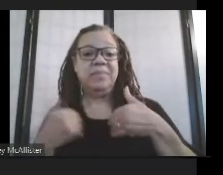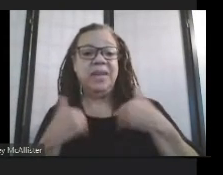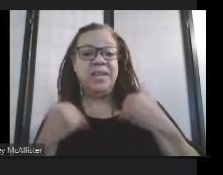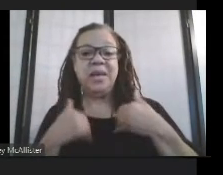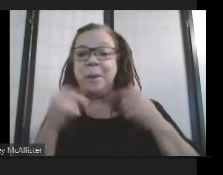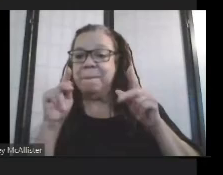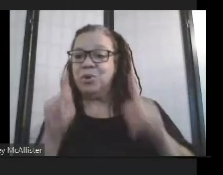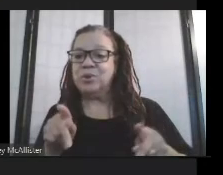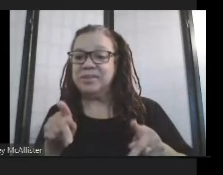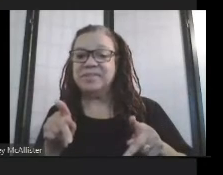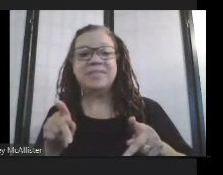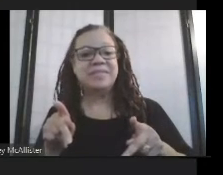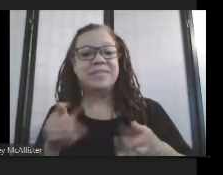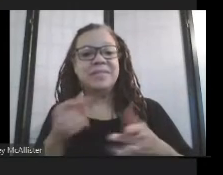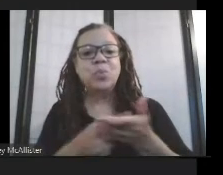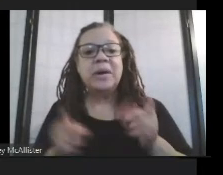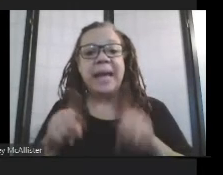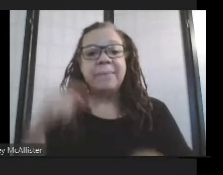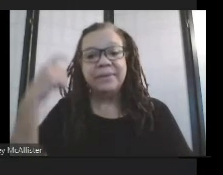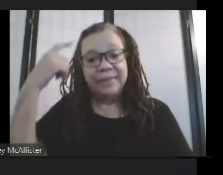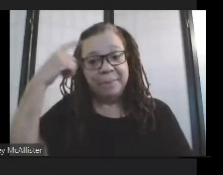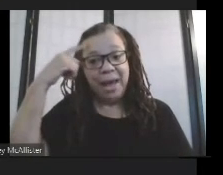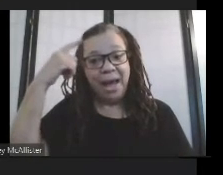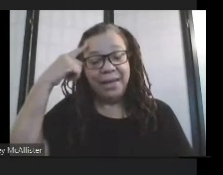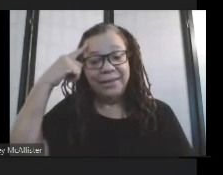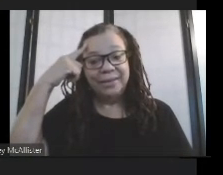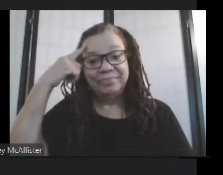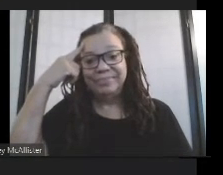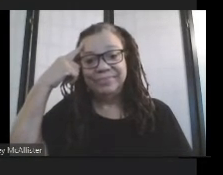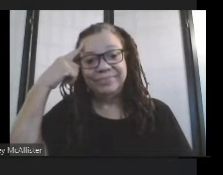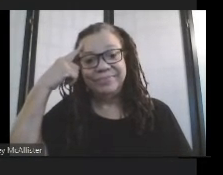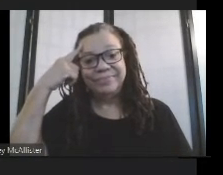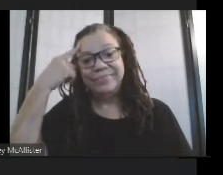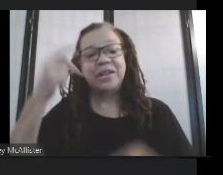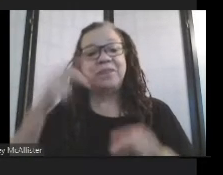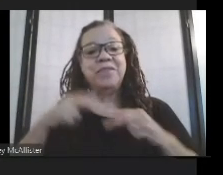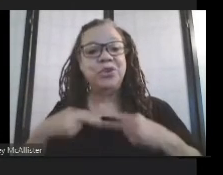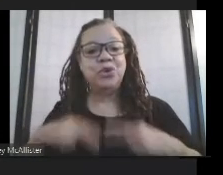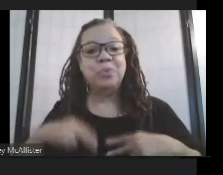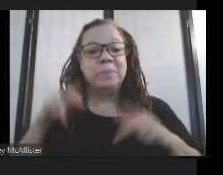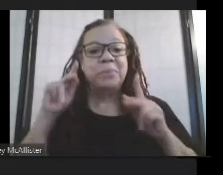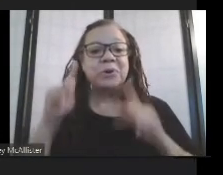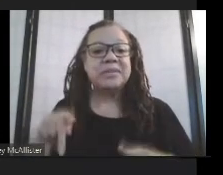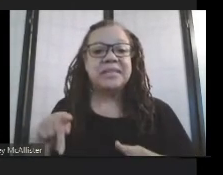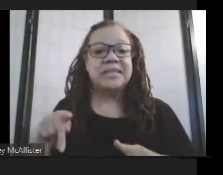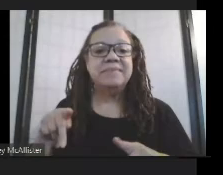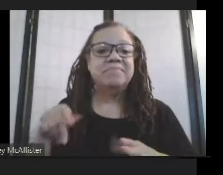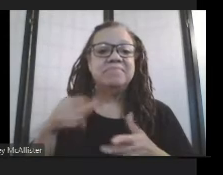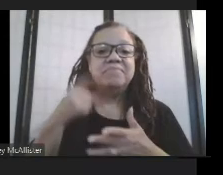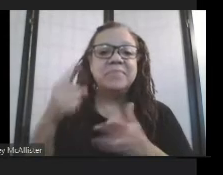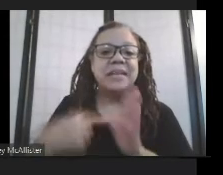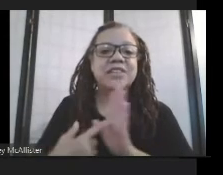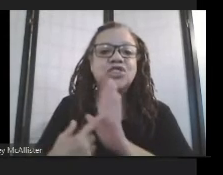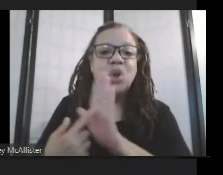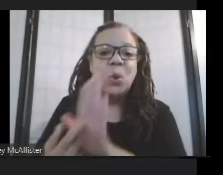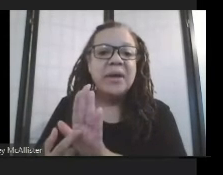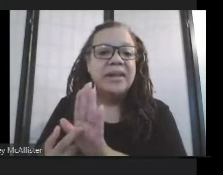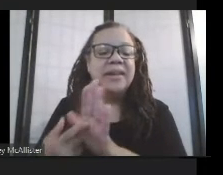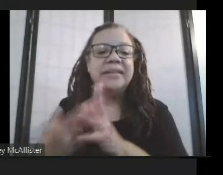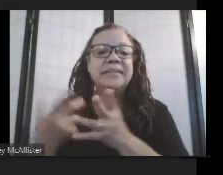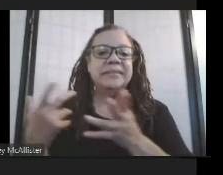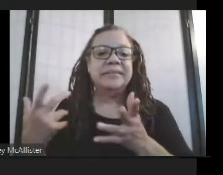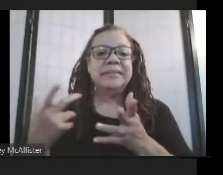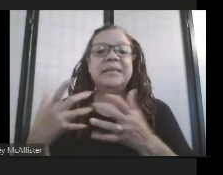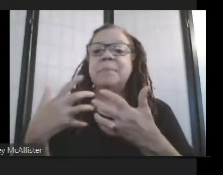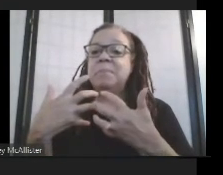a young person of what goes on in a human head. And they are kind of showing